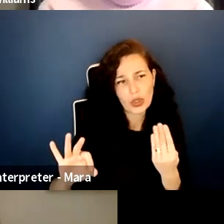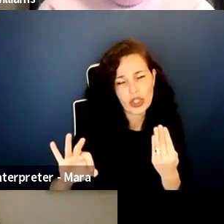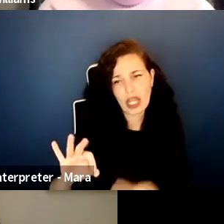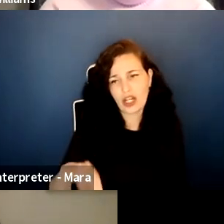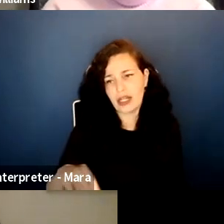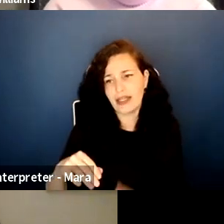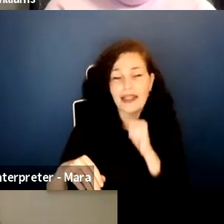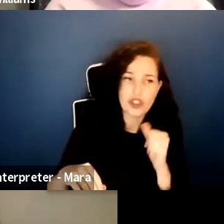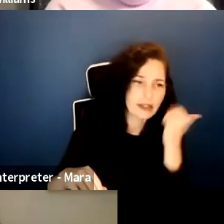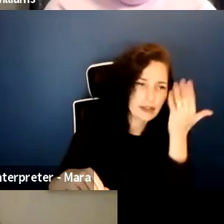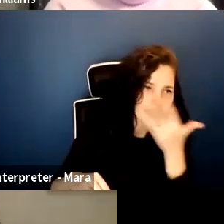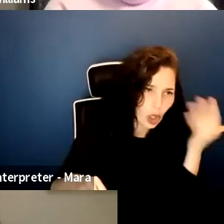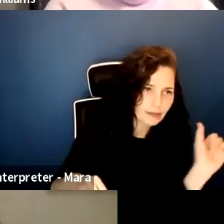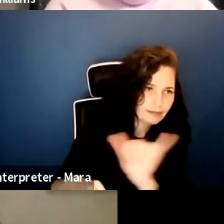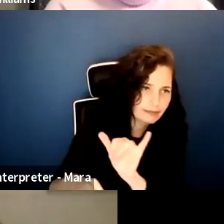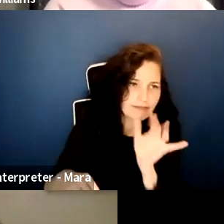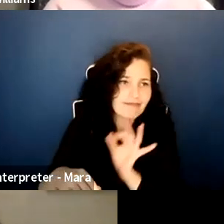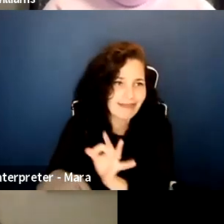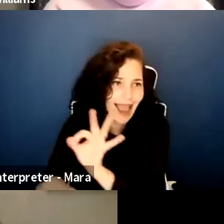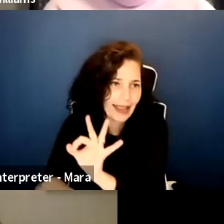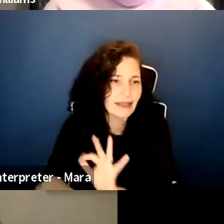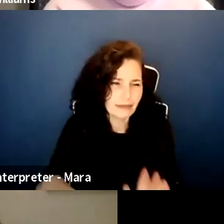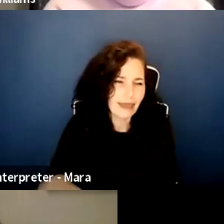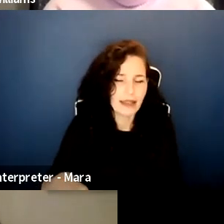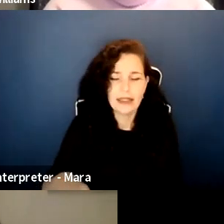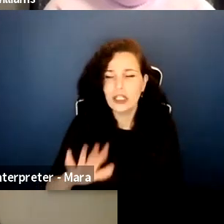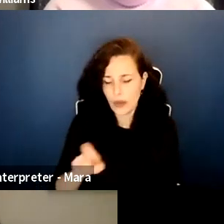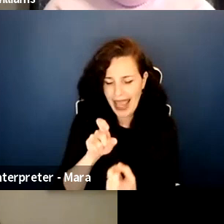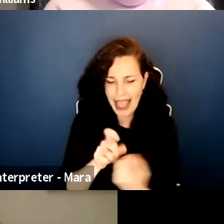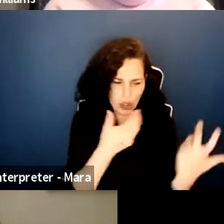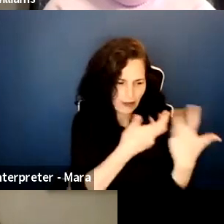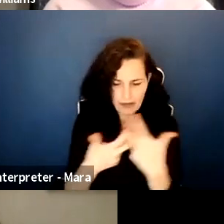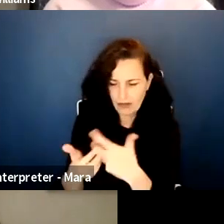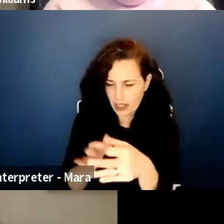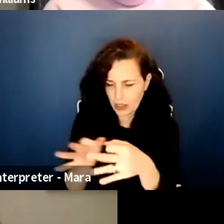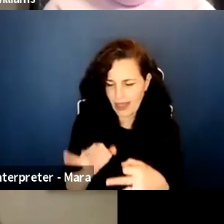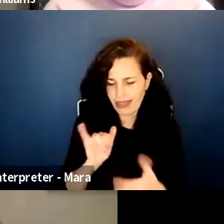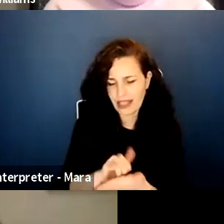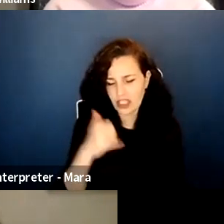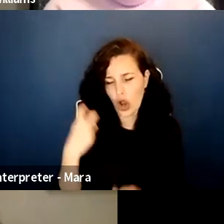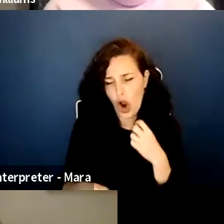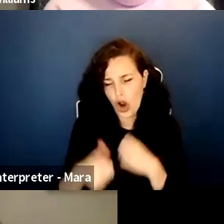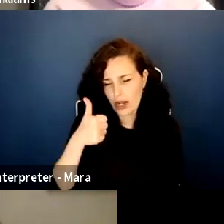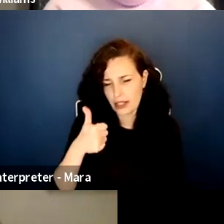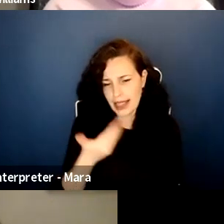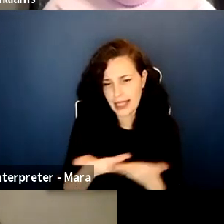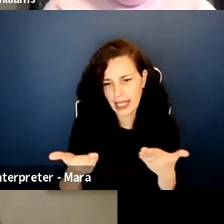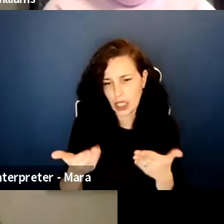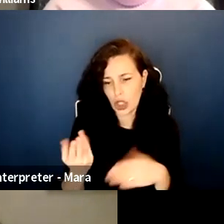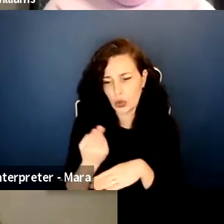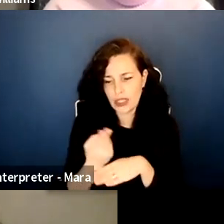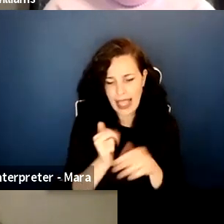she doesn't look 9. So be accurate, and that's the hardest thing that I found with using Actors